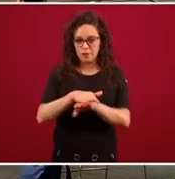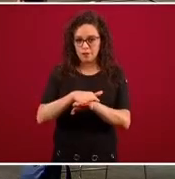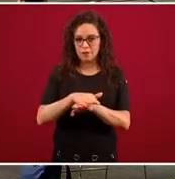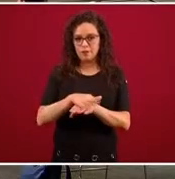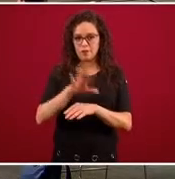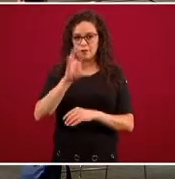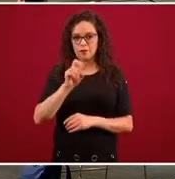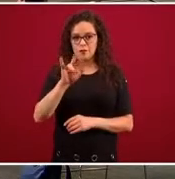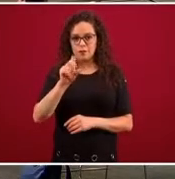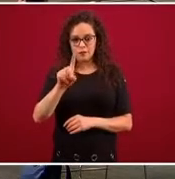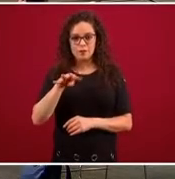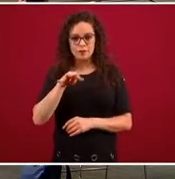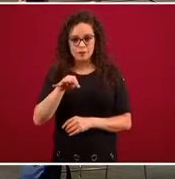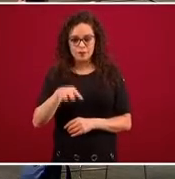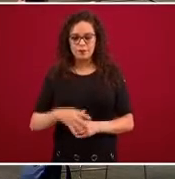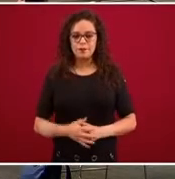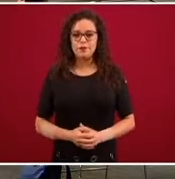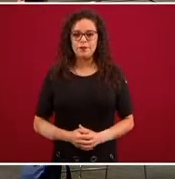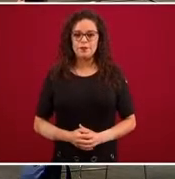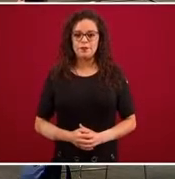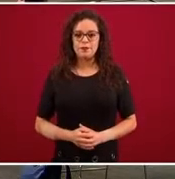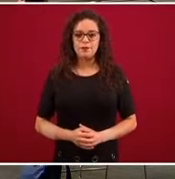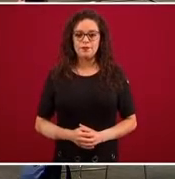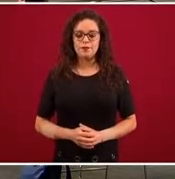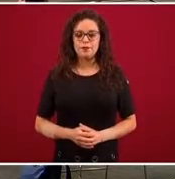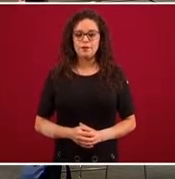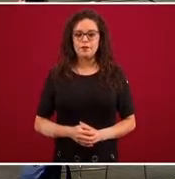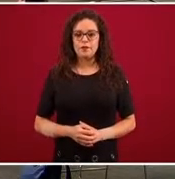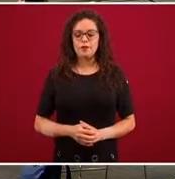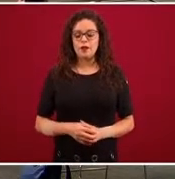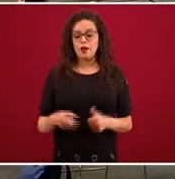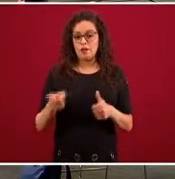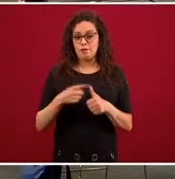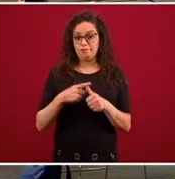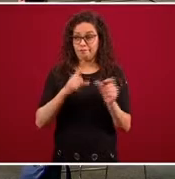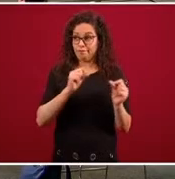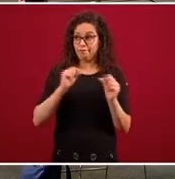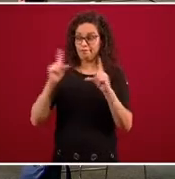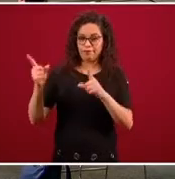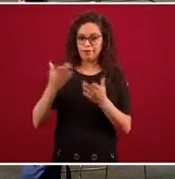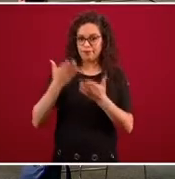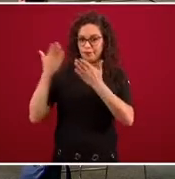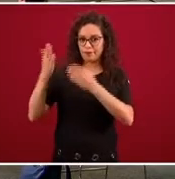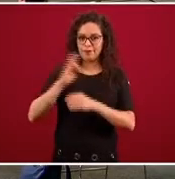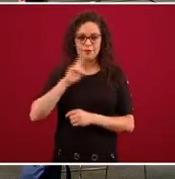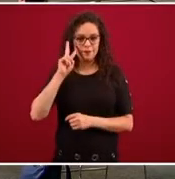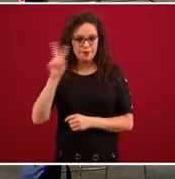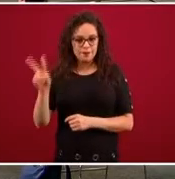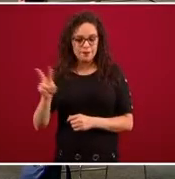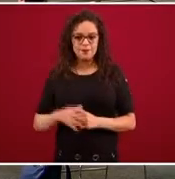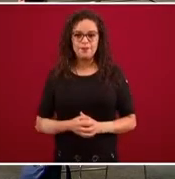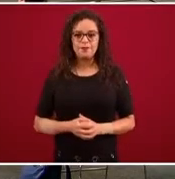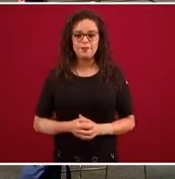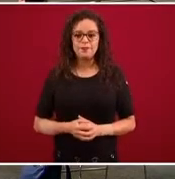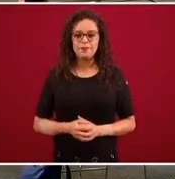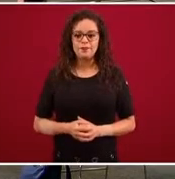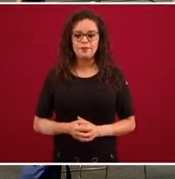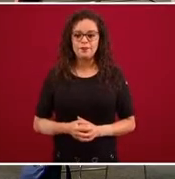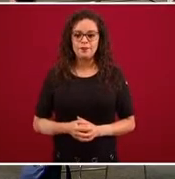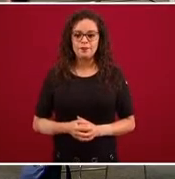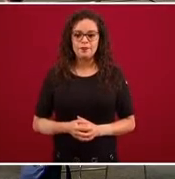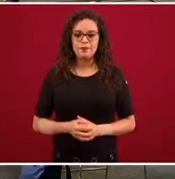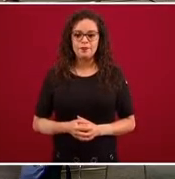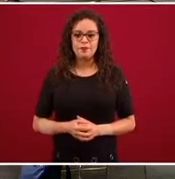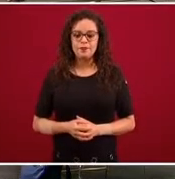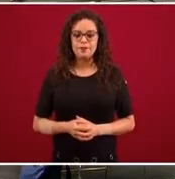with COVID-19. COVID-19. En la Now, primera our first diapositiva slide, estamos ahora presentando we're directamente y going con to